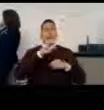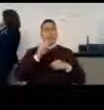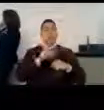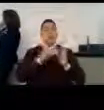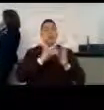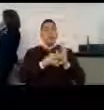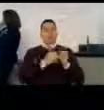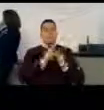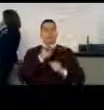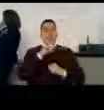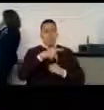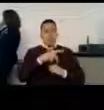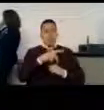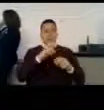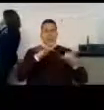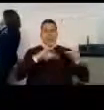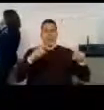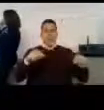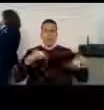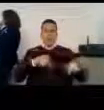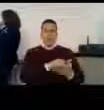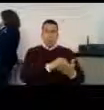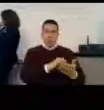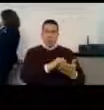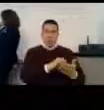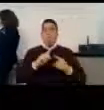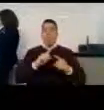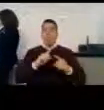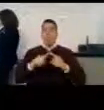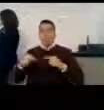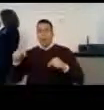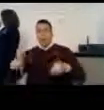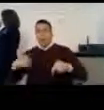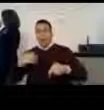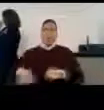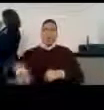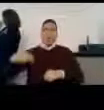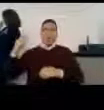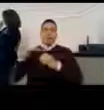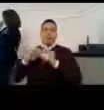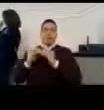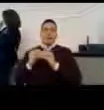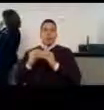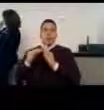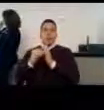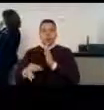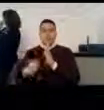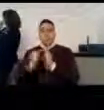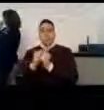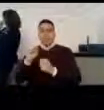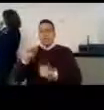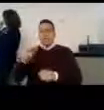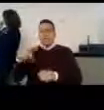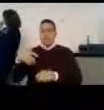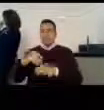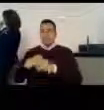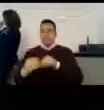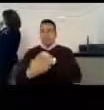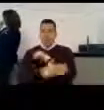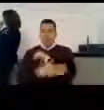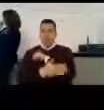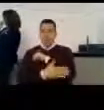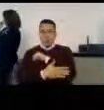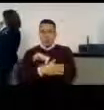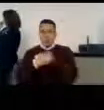we have the highest number of students with IEPs in the country. And what I mean by that is that even though we